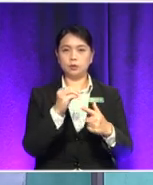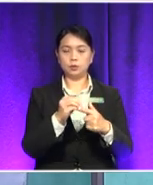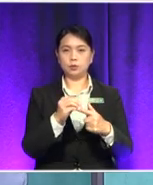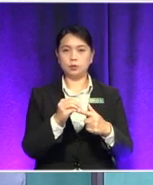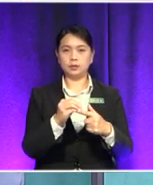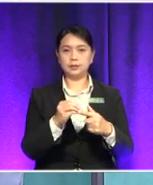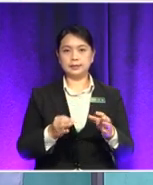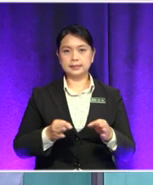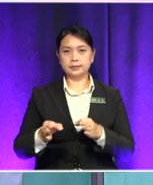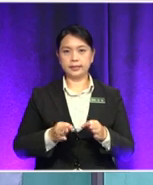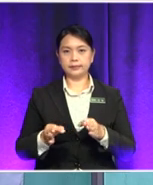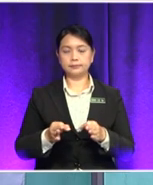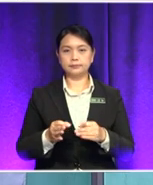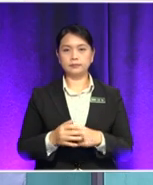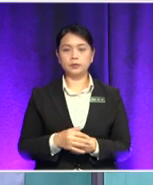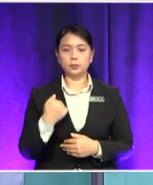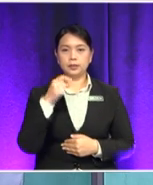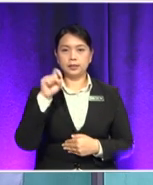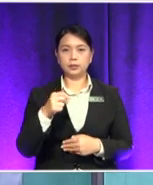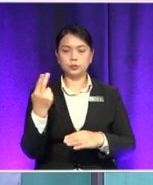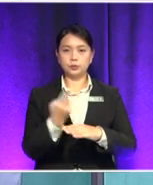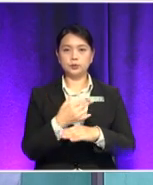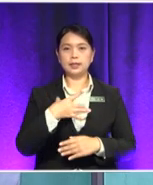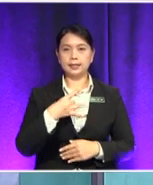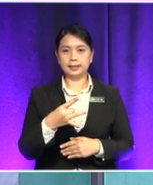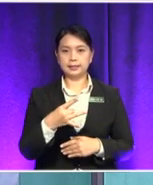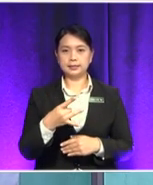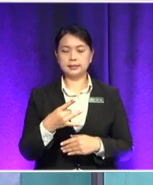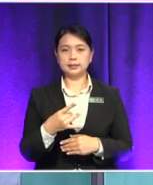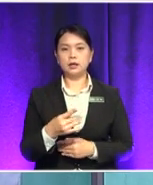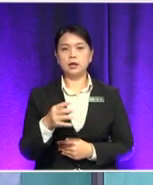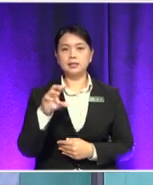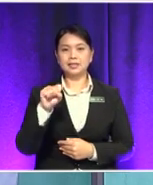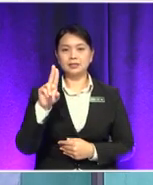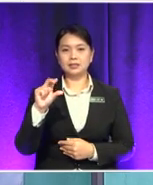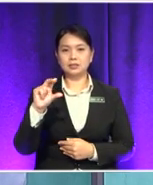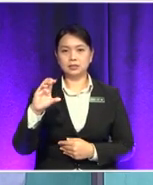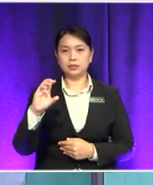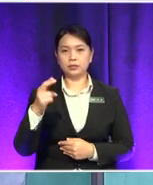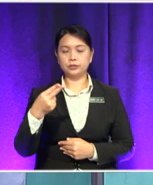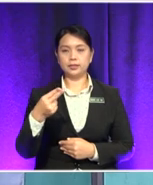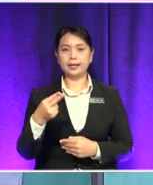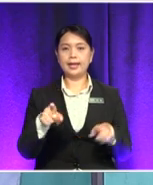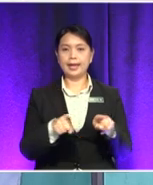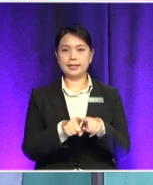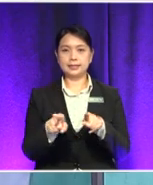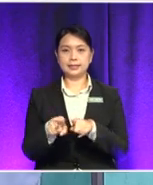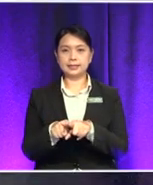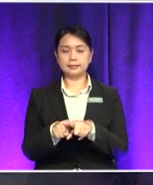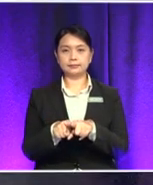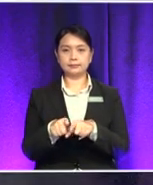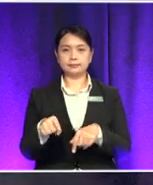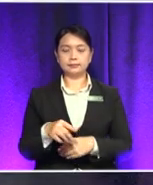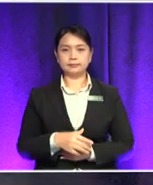use for example, like, such as, and many more. To illustrate.